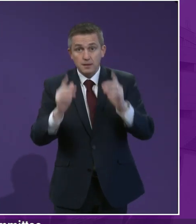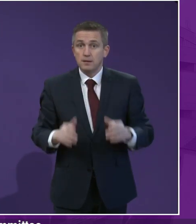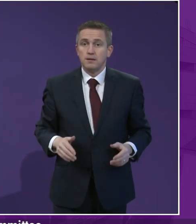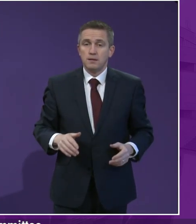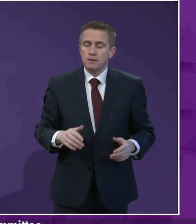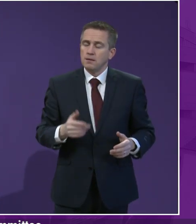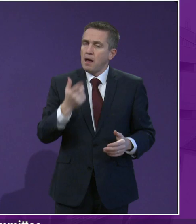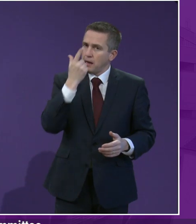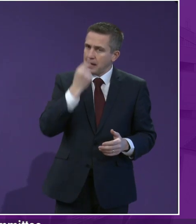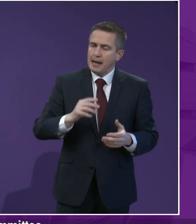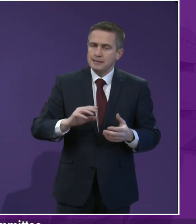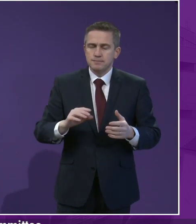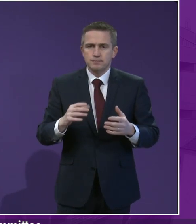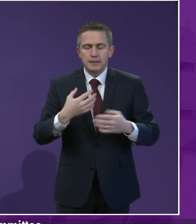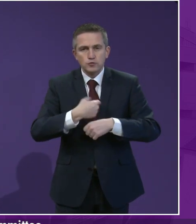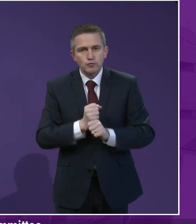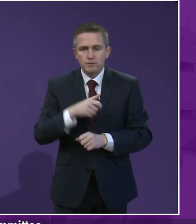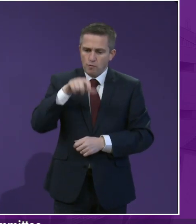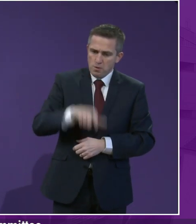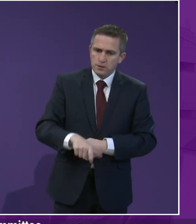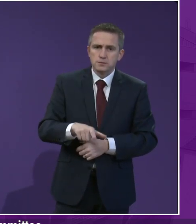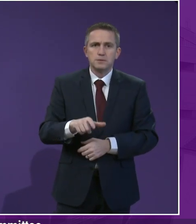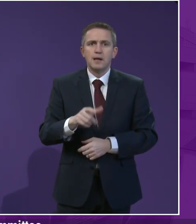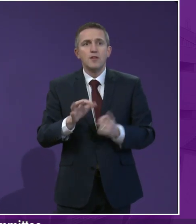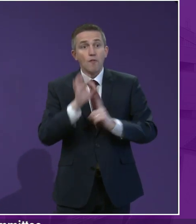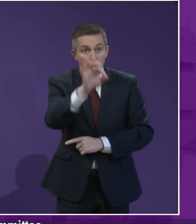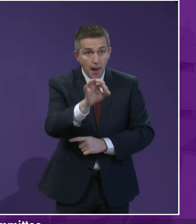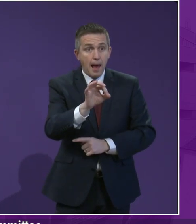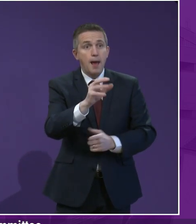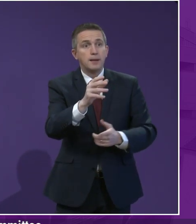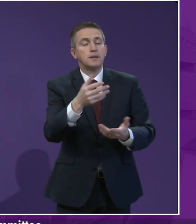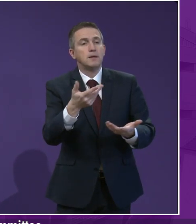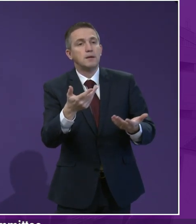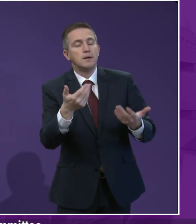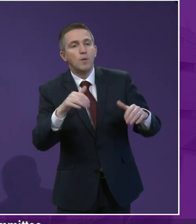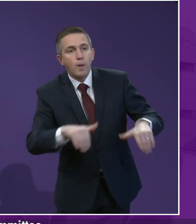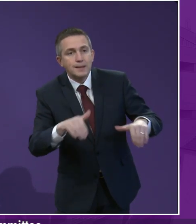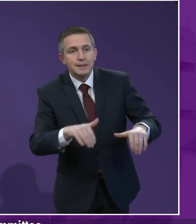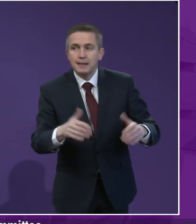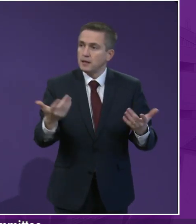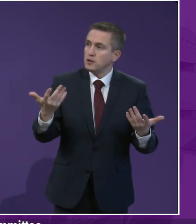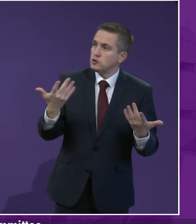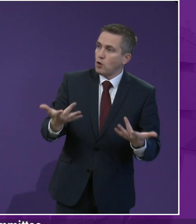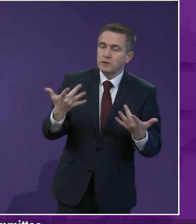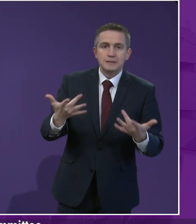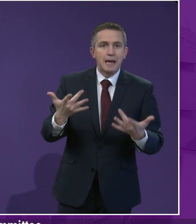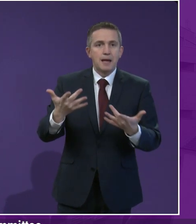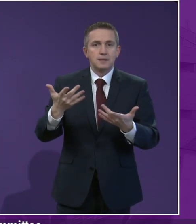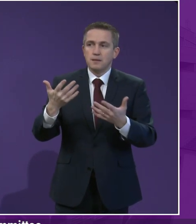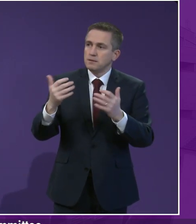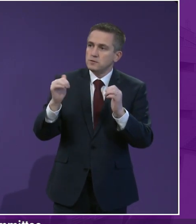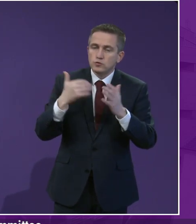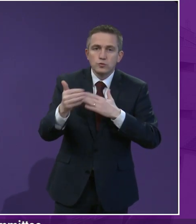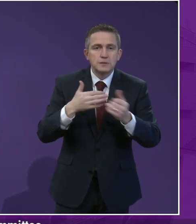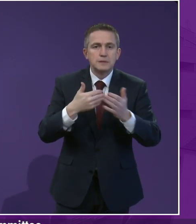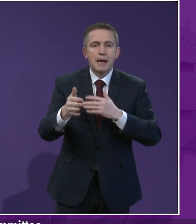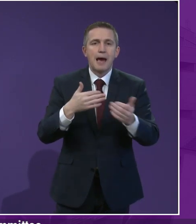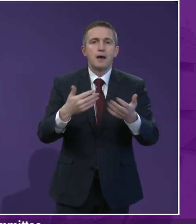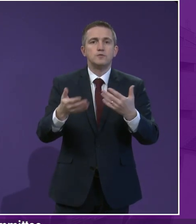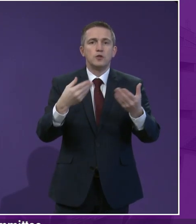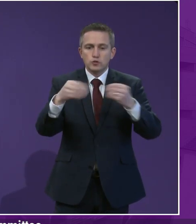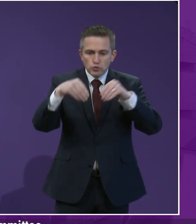for students at Glasgow, is that you can't apply for Disabled Students Allowance until you're registered and you've accepted a place. And this